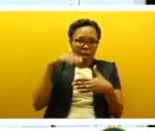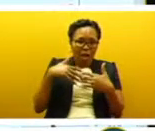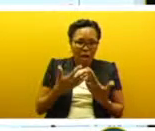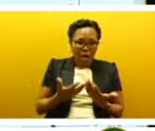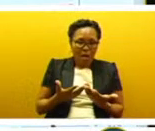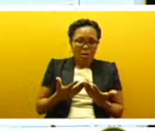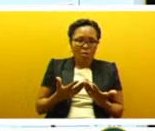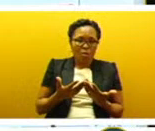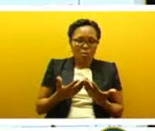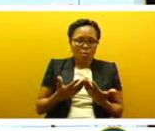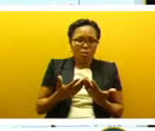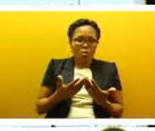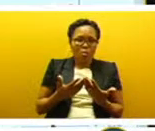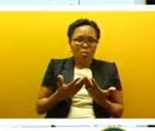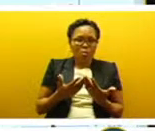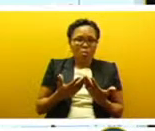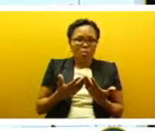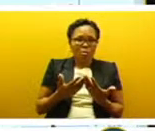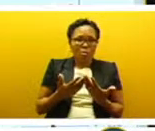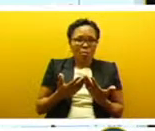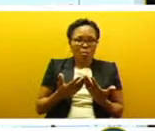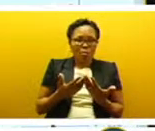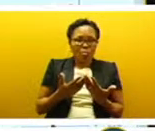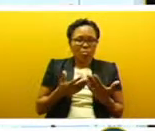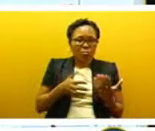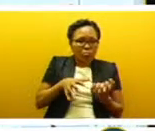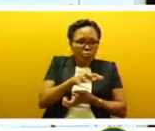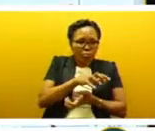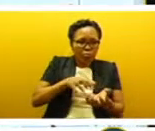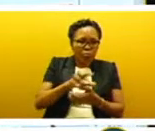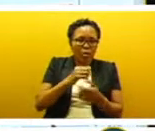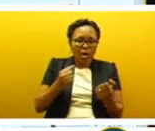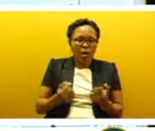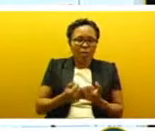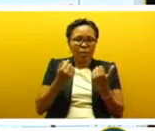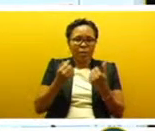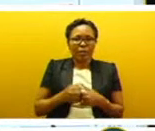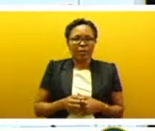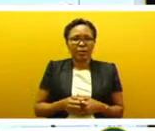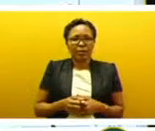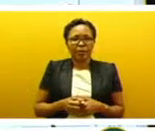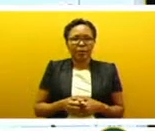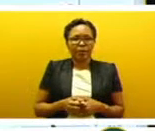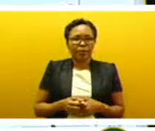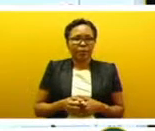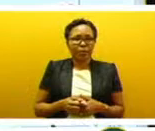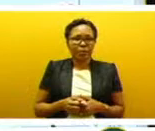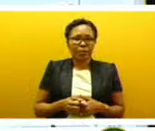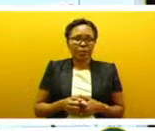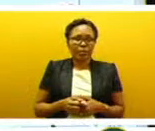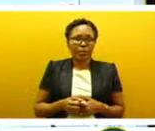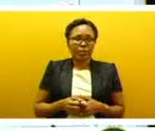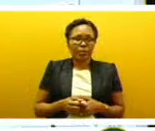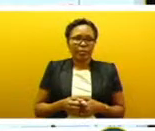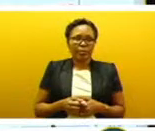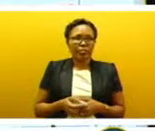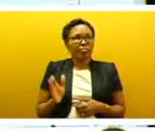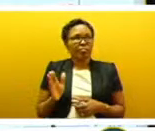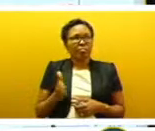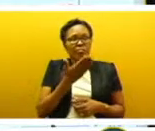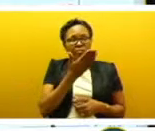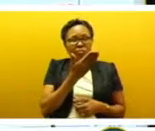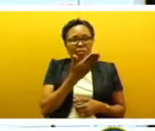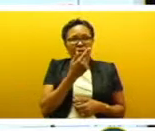fraud happens. For the workings on slide number 2, where you can clearly see that